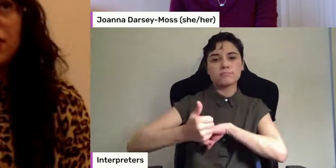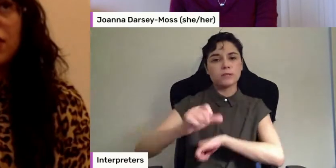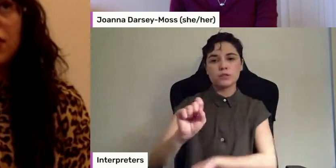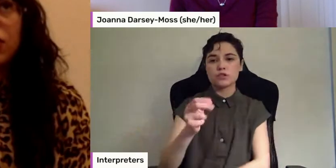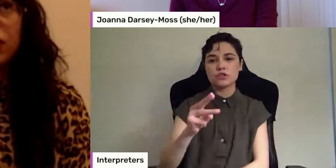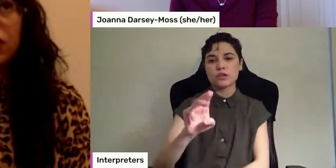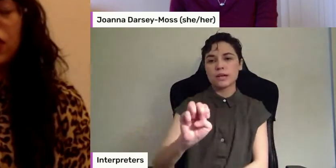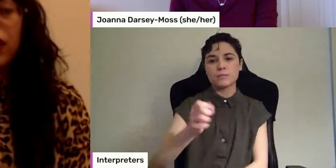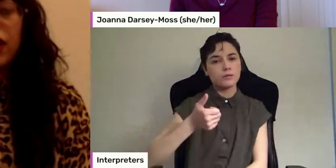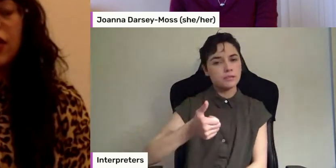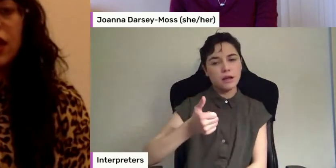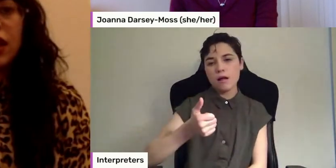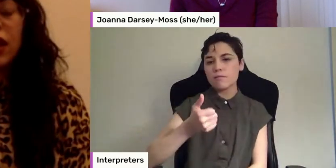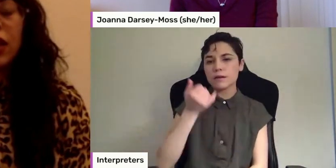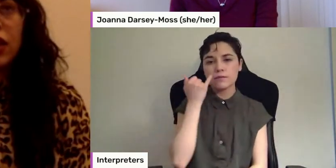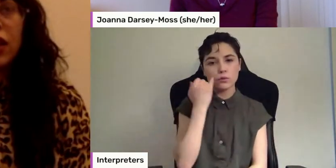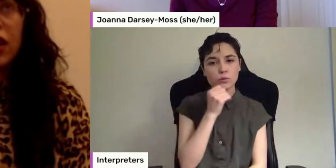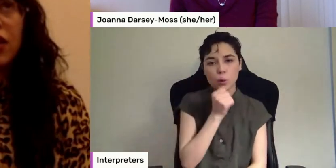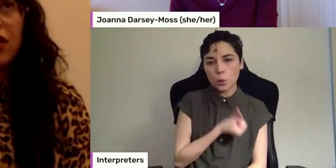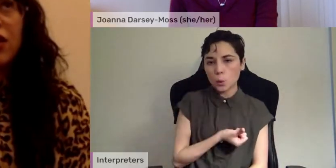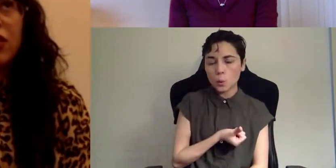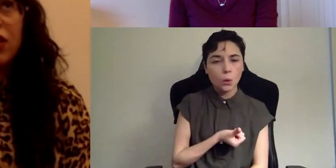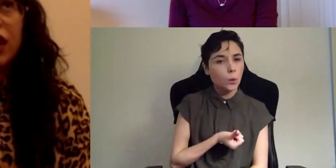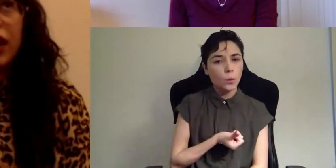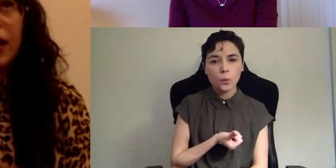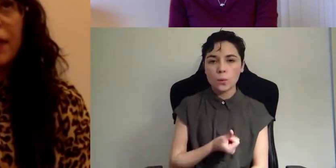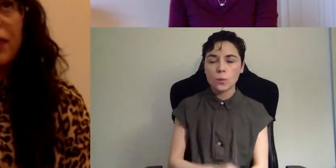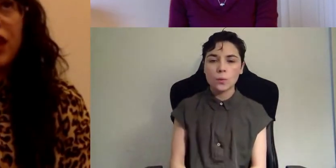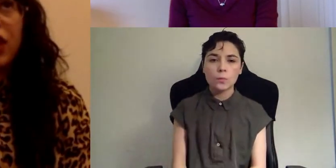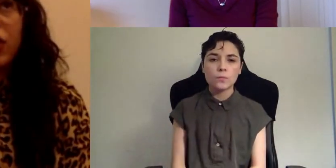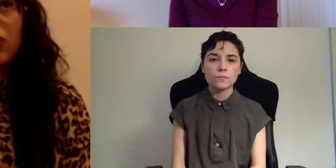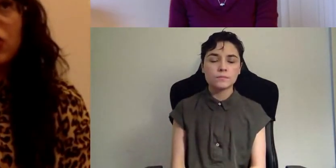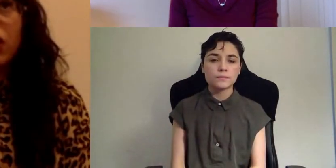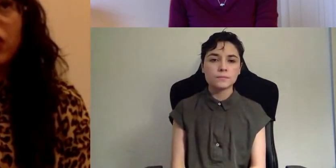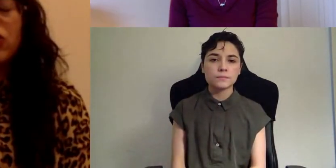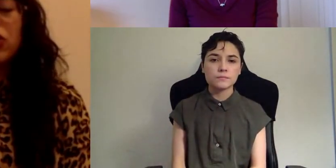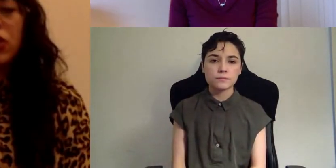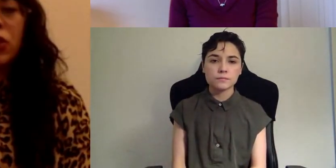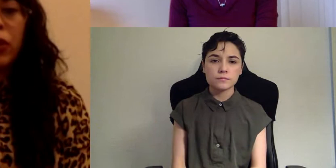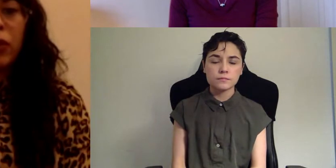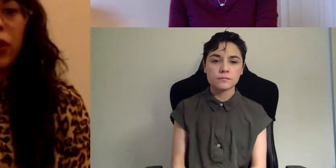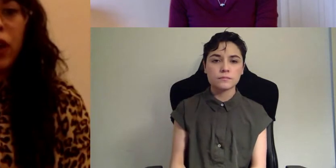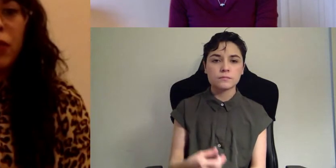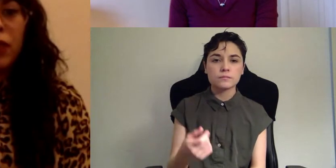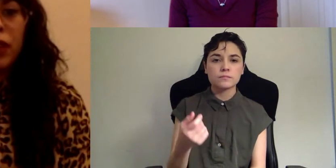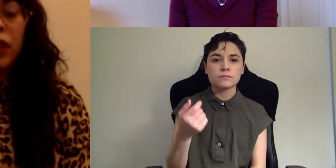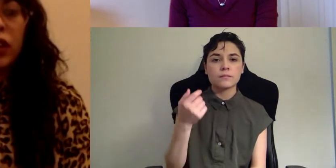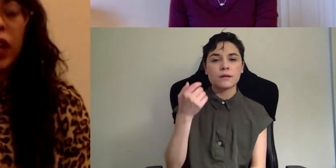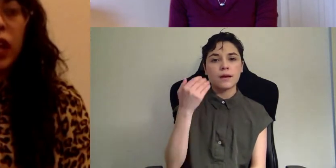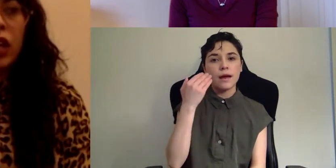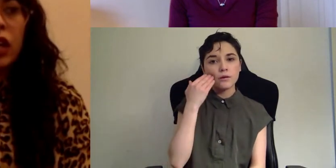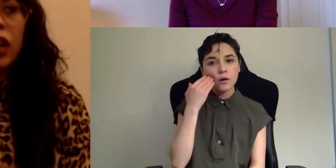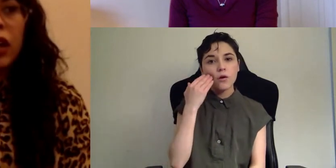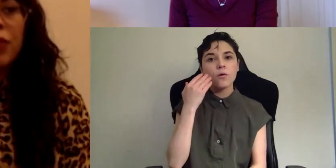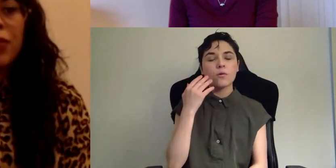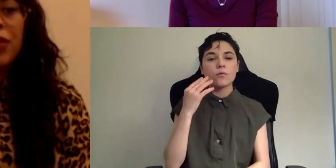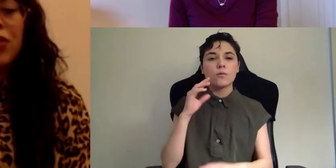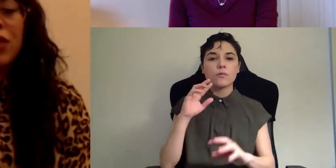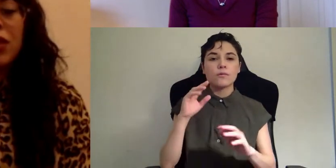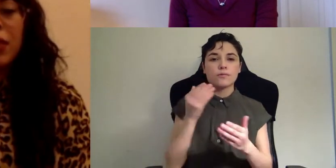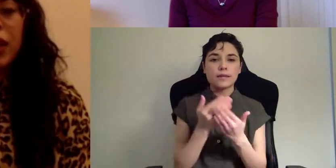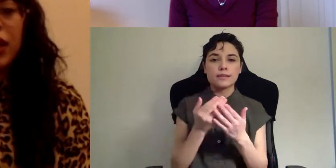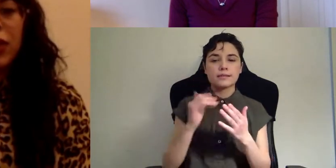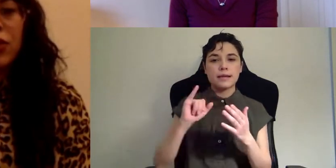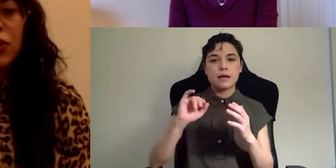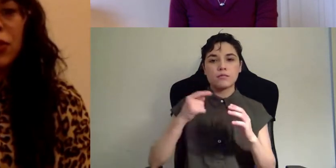very physical, real things can really, that I know are so hard to do when we're not feeling great. But